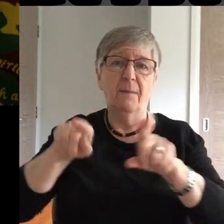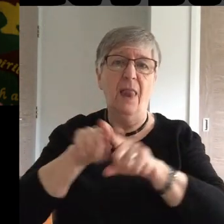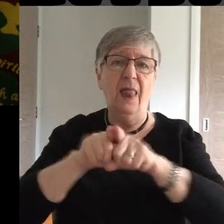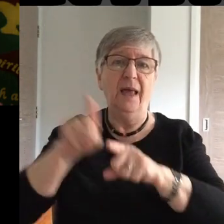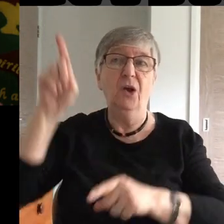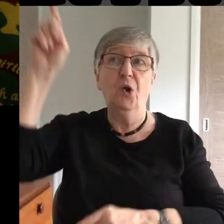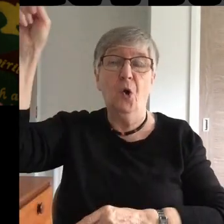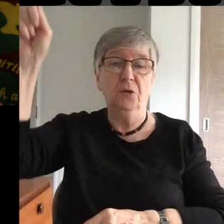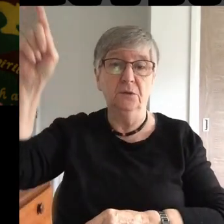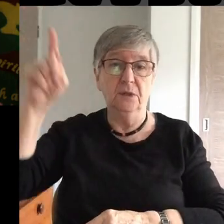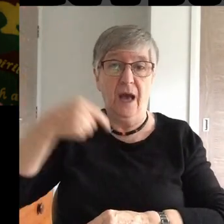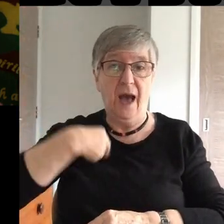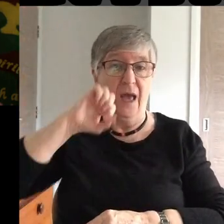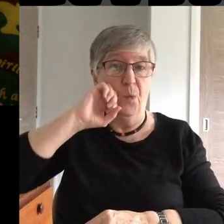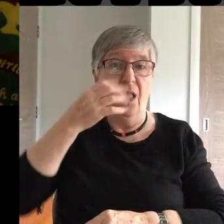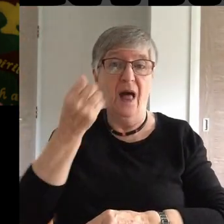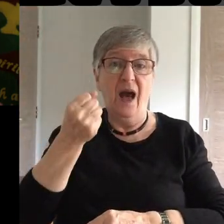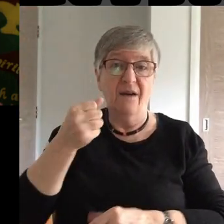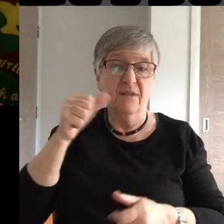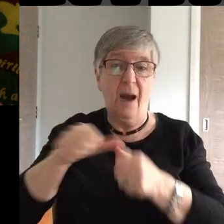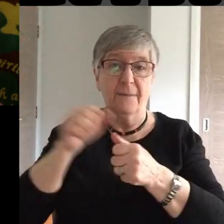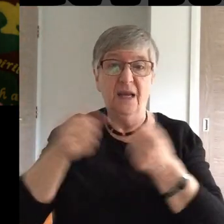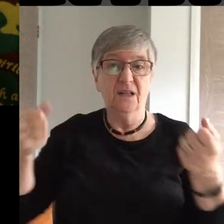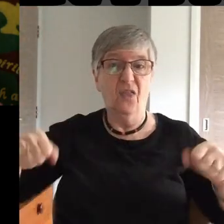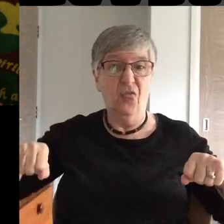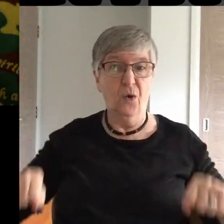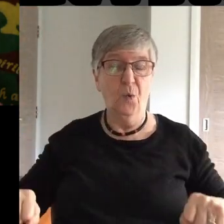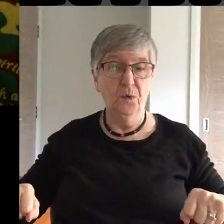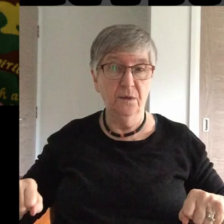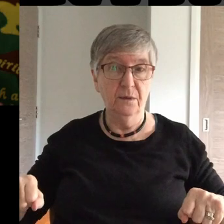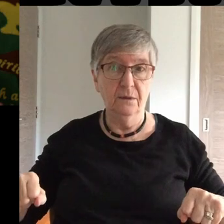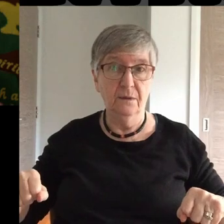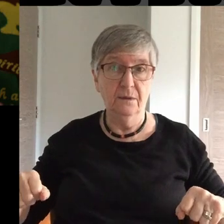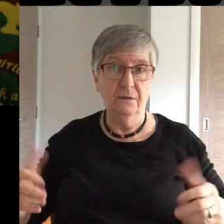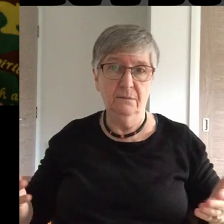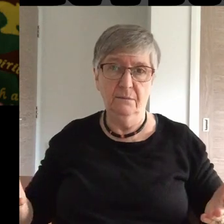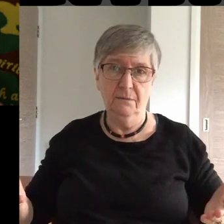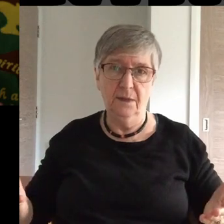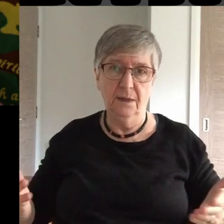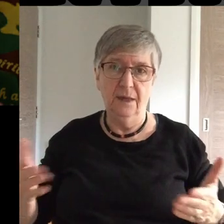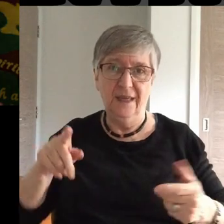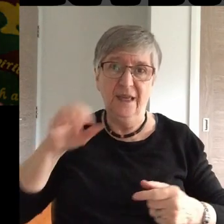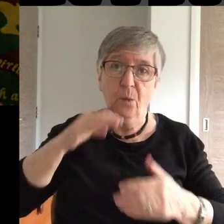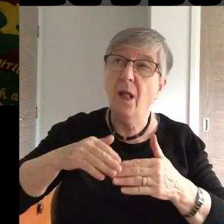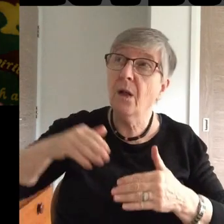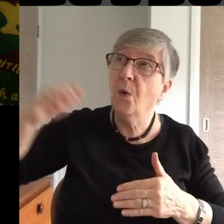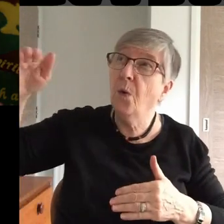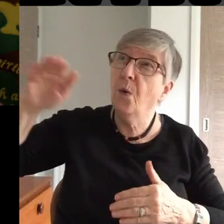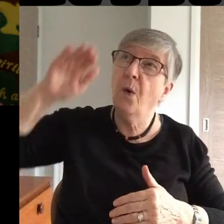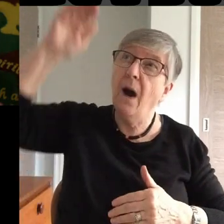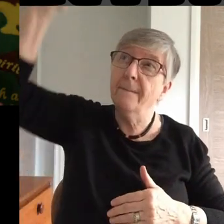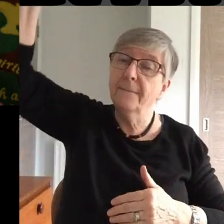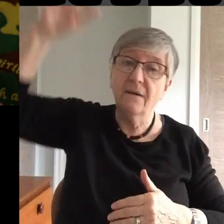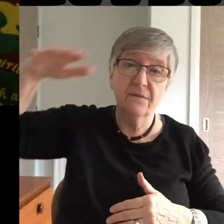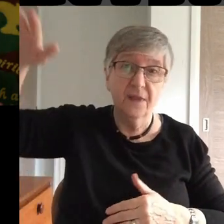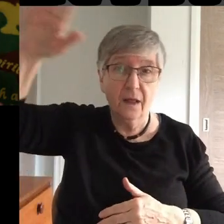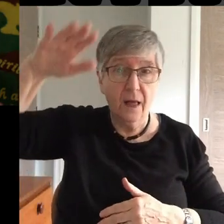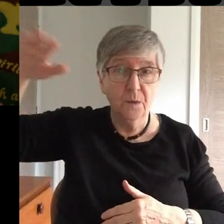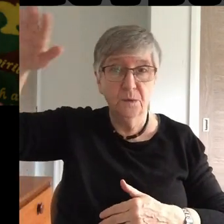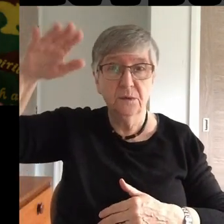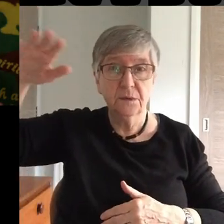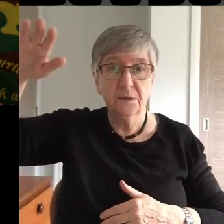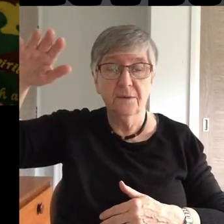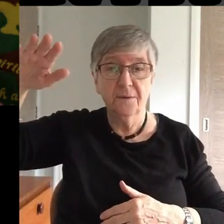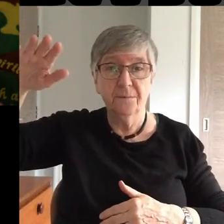He'll have a throne higher than the God of the universe. He will ascend to the tops of the clouds.